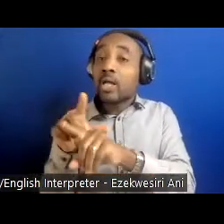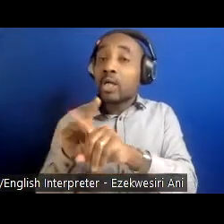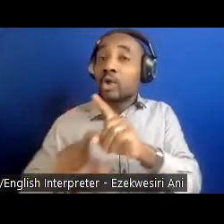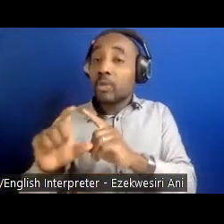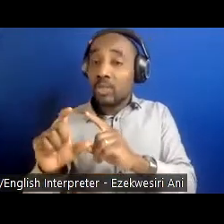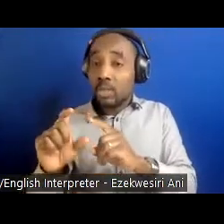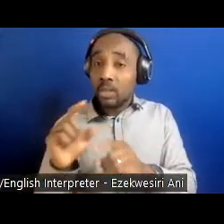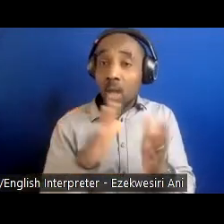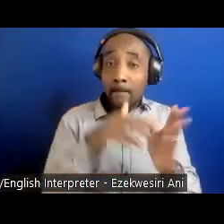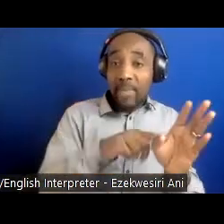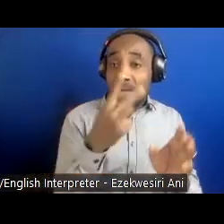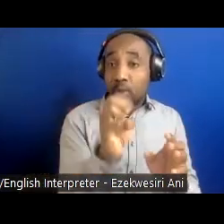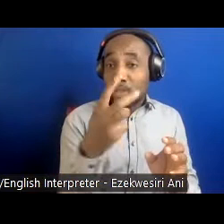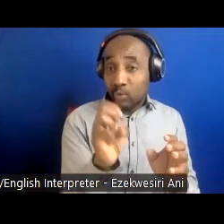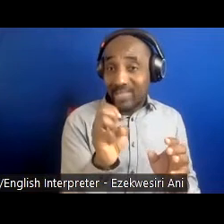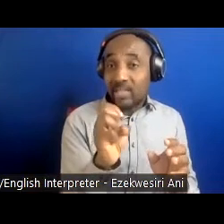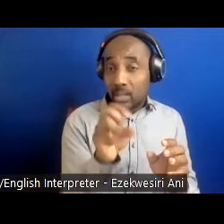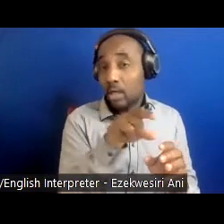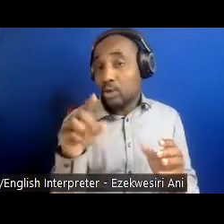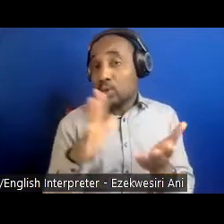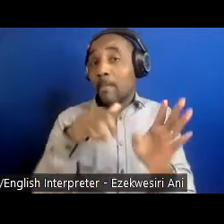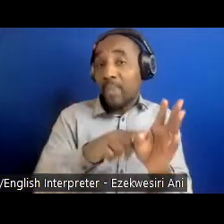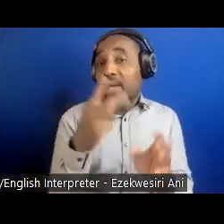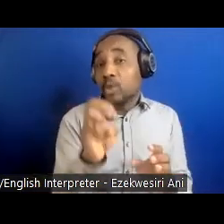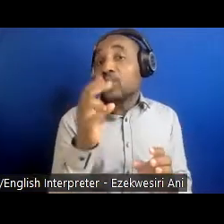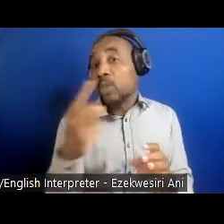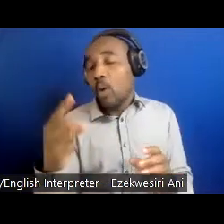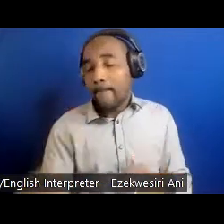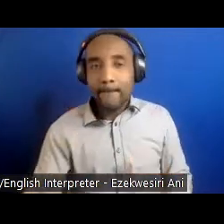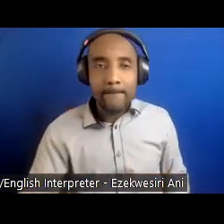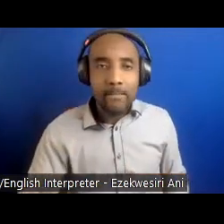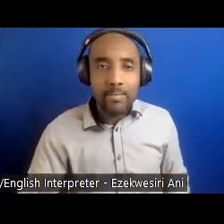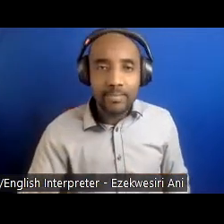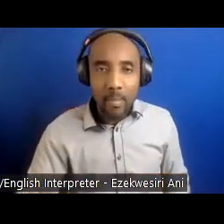May 2020 to May 2021.